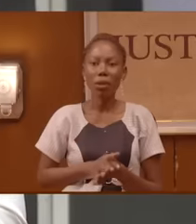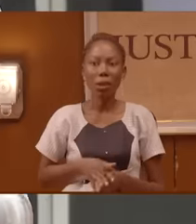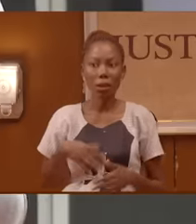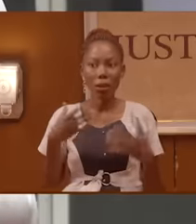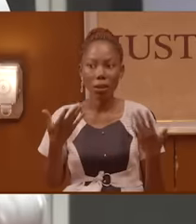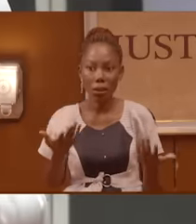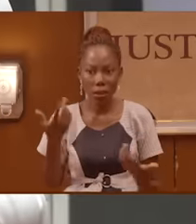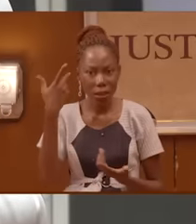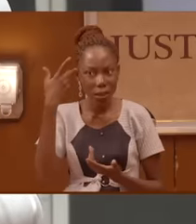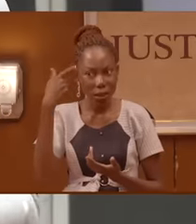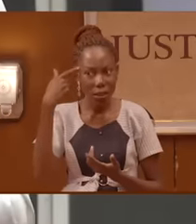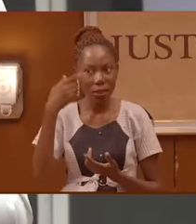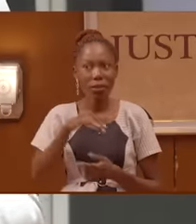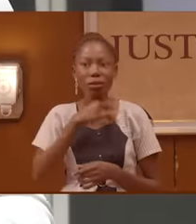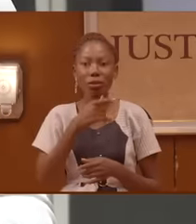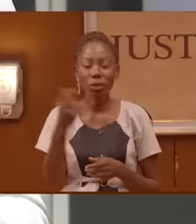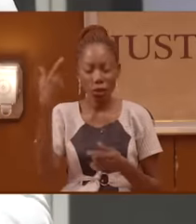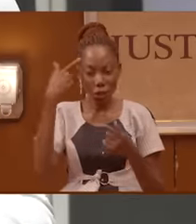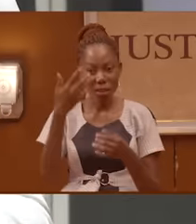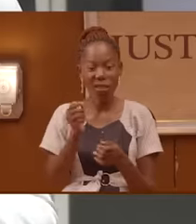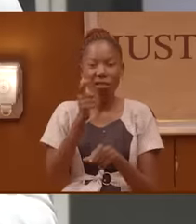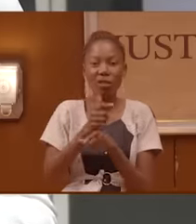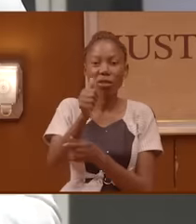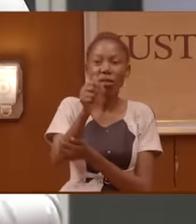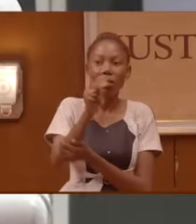mommy here. We even thought it's something that bite her.